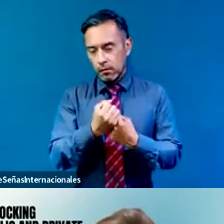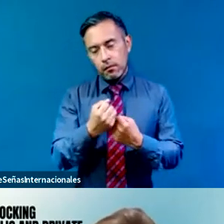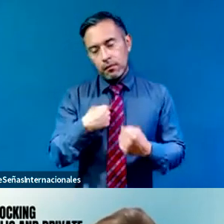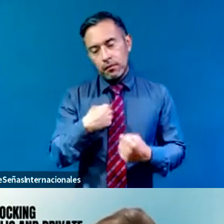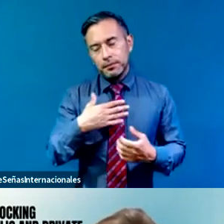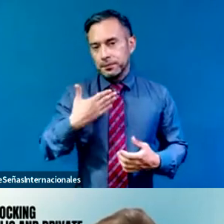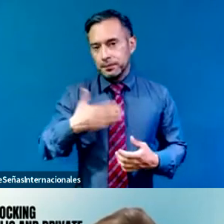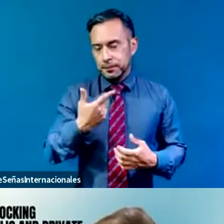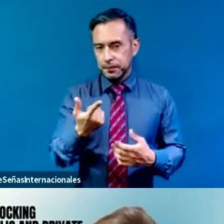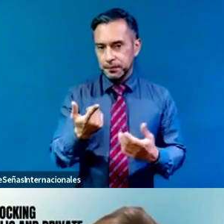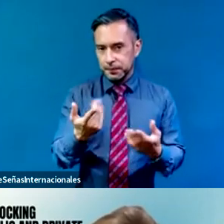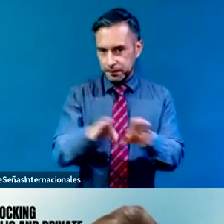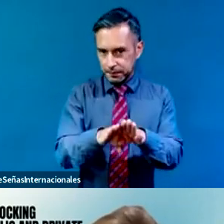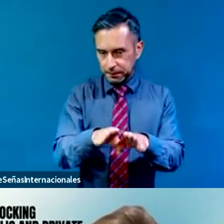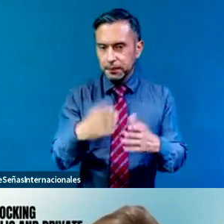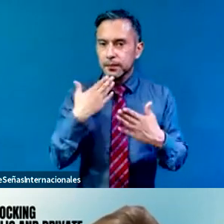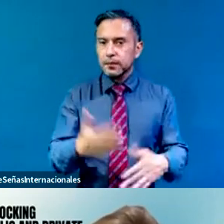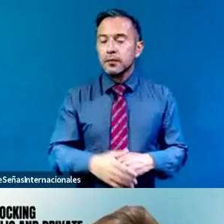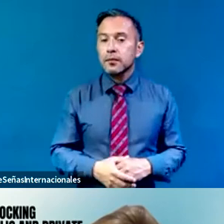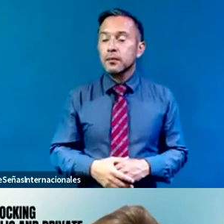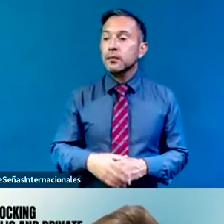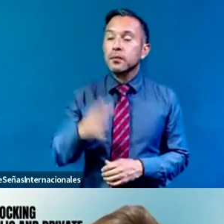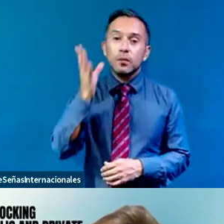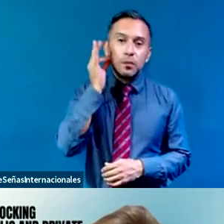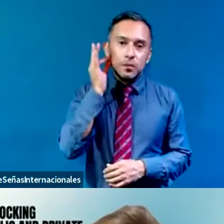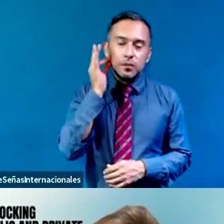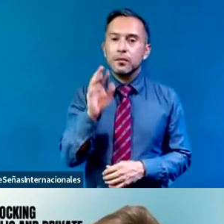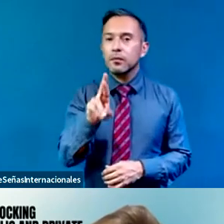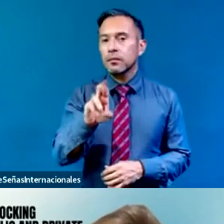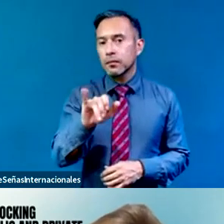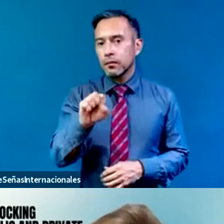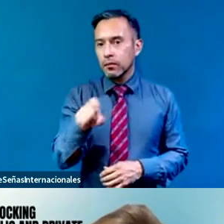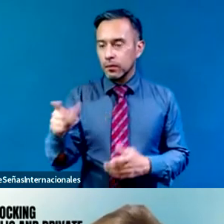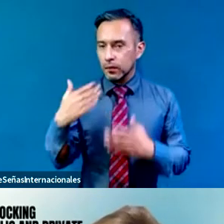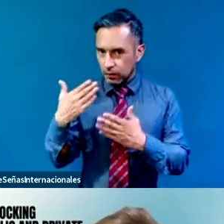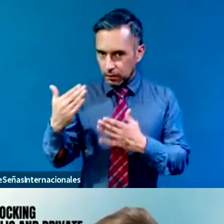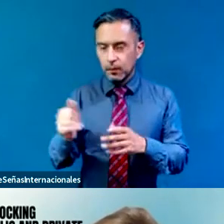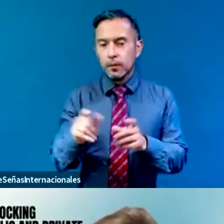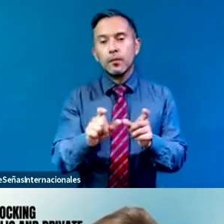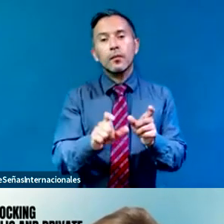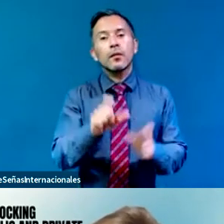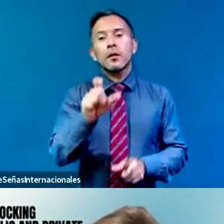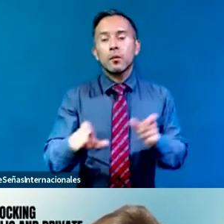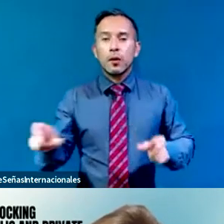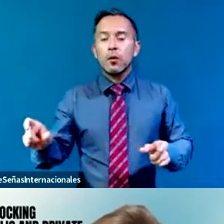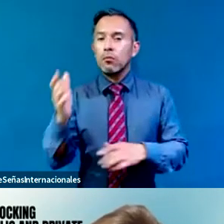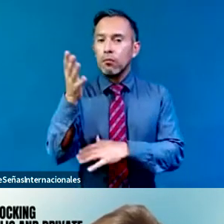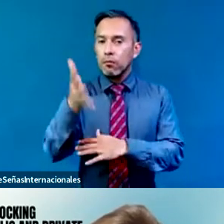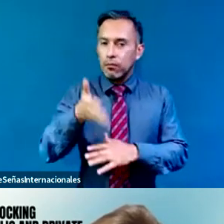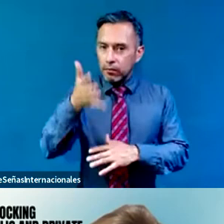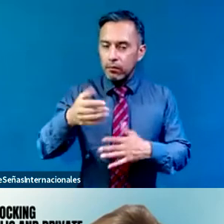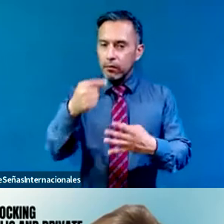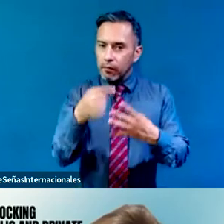Thank you so much, Ms. Reyes. And I would like to thank all four panelists and all speakers